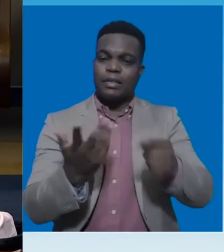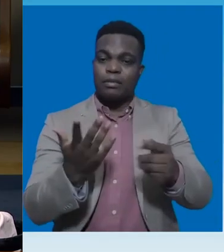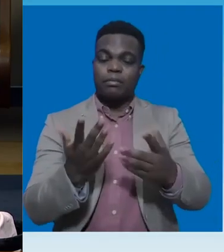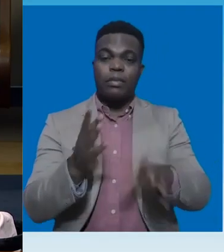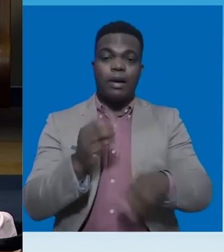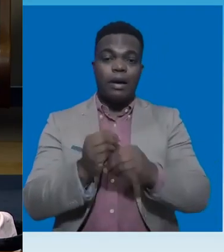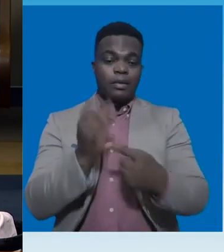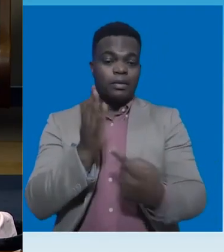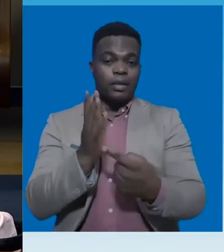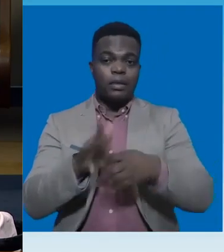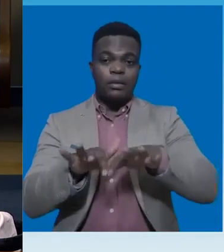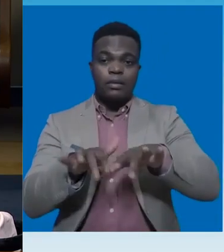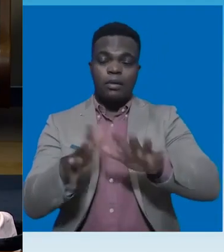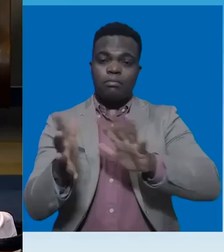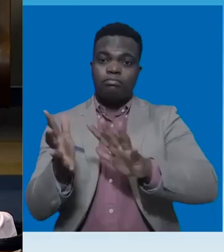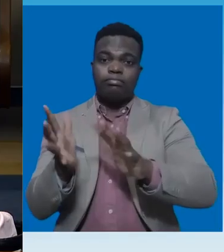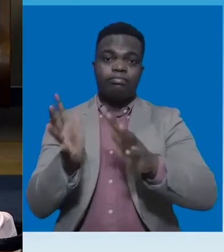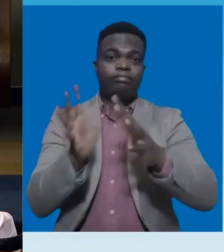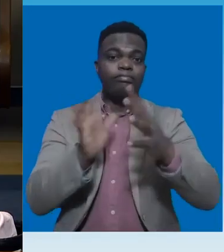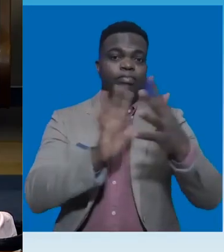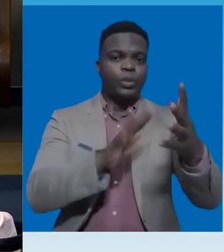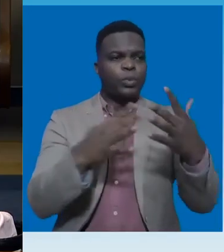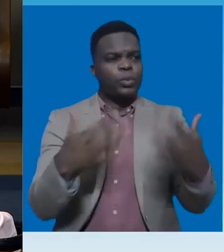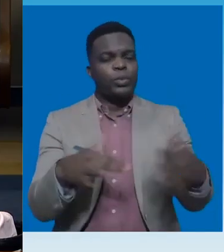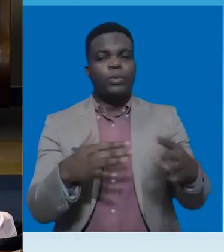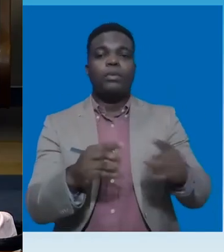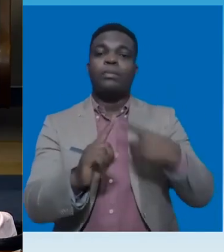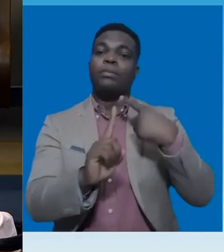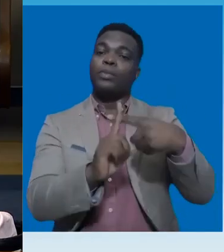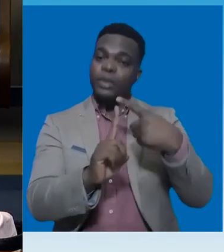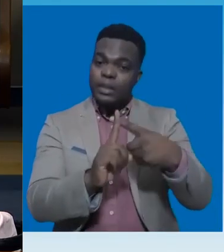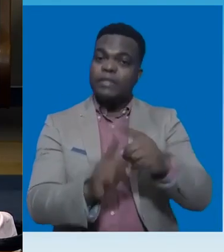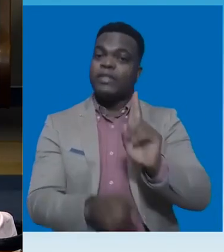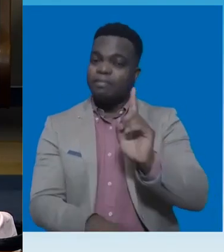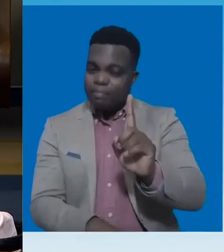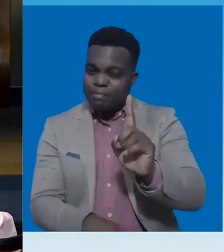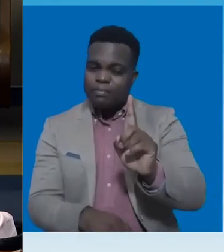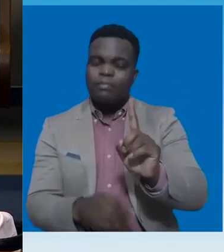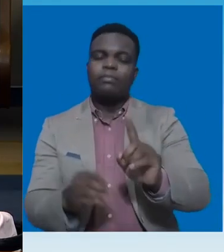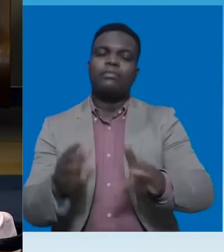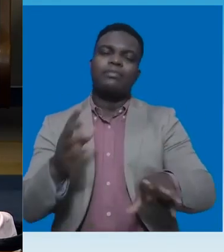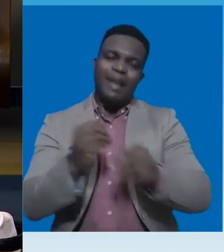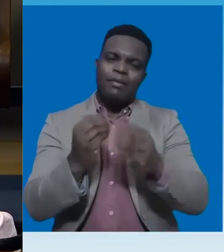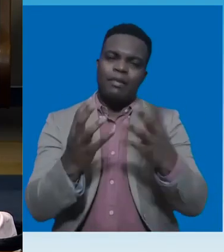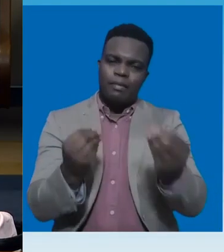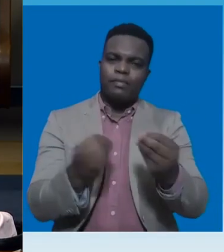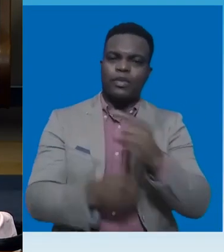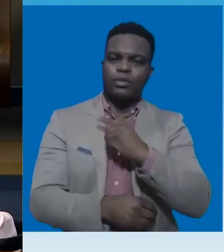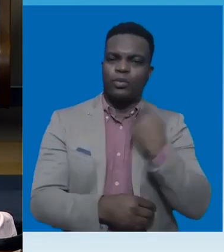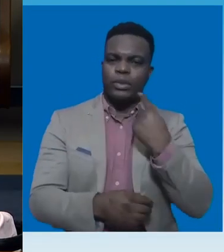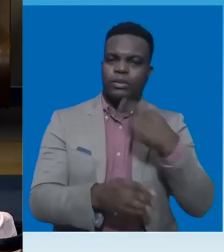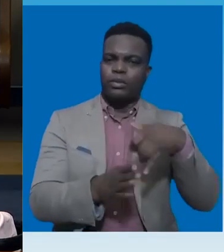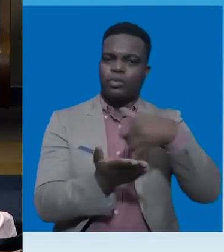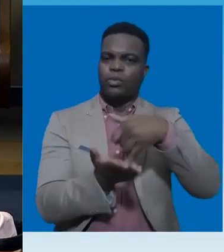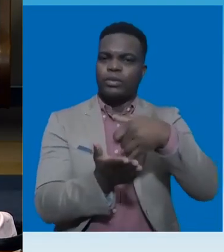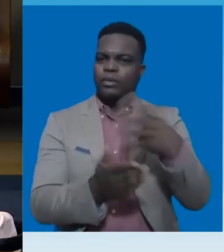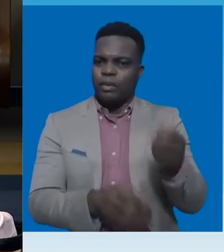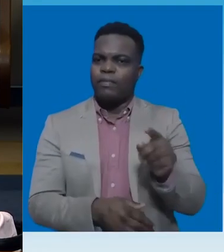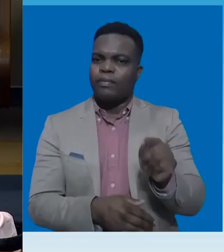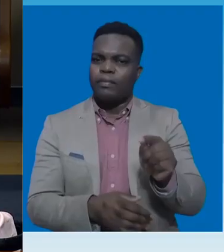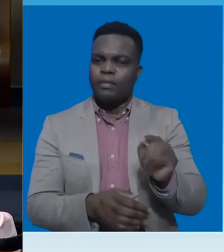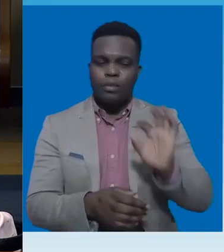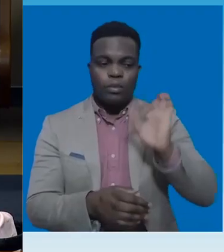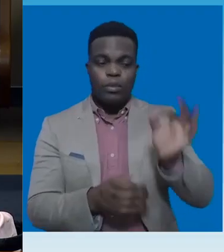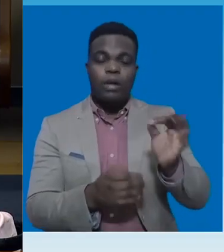great promises, risks creating new forms of exclusion of accessibility, which is to